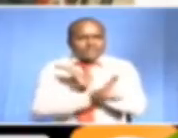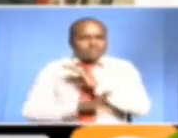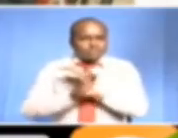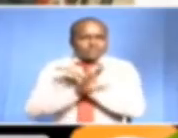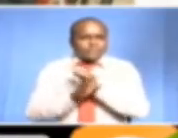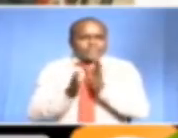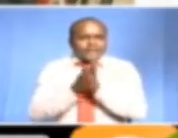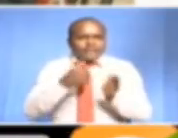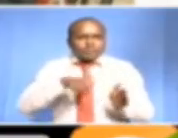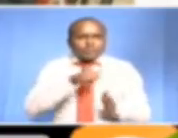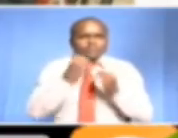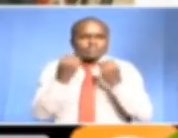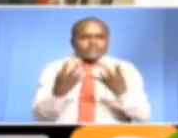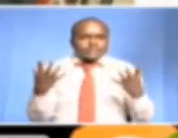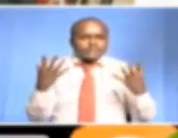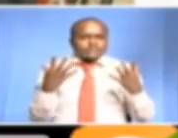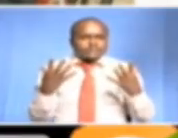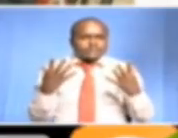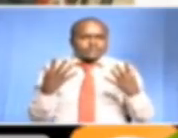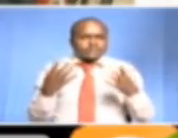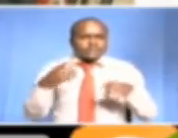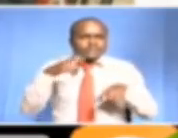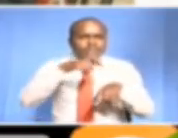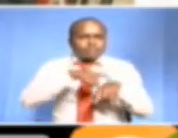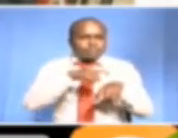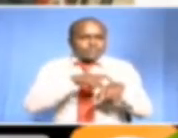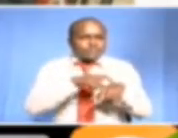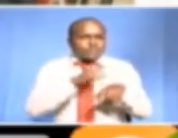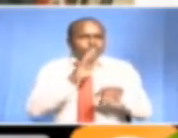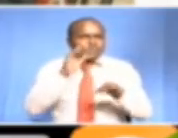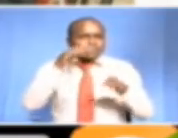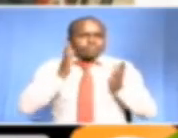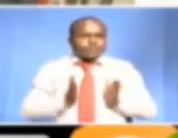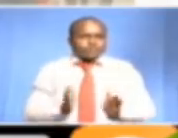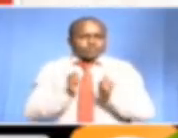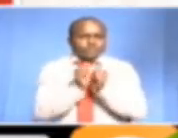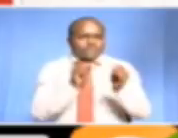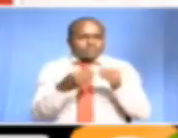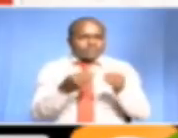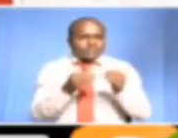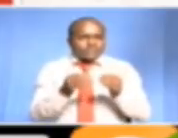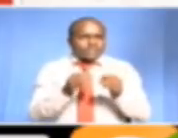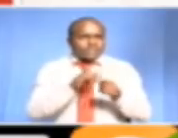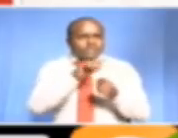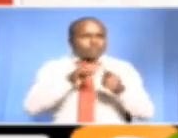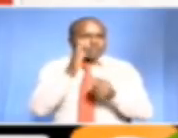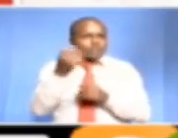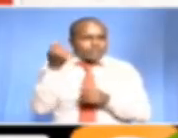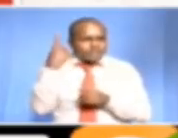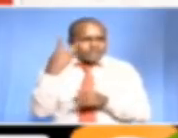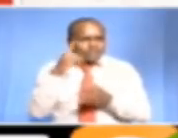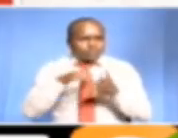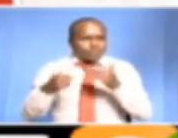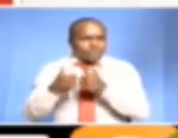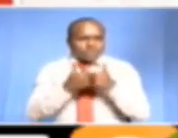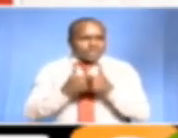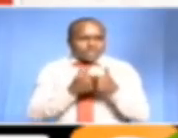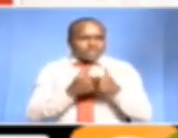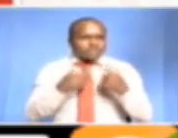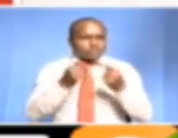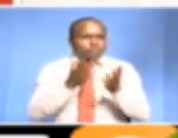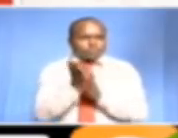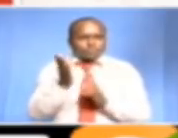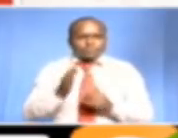many, we are many. Yeah. The moment you are actually a person with disability is when you will understand what challenges people with disability go